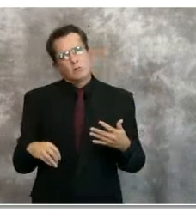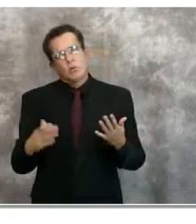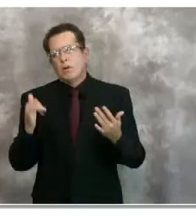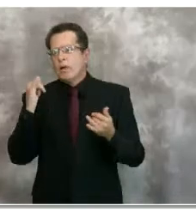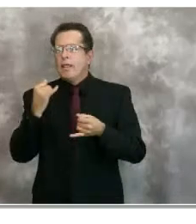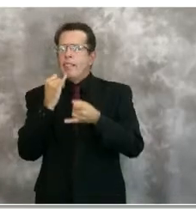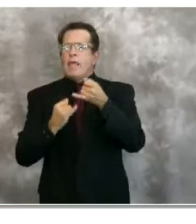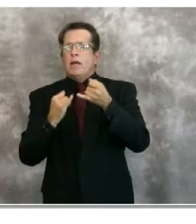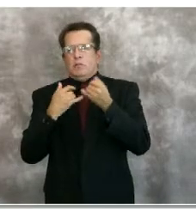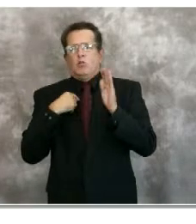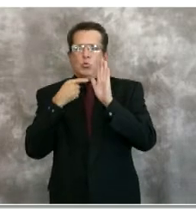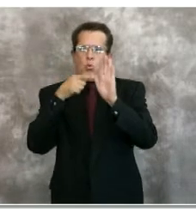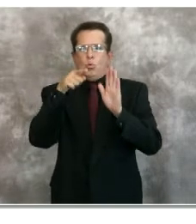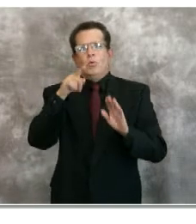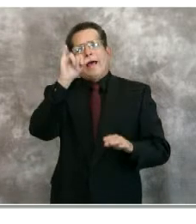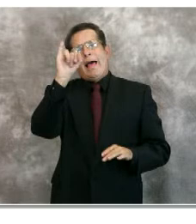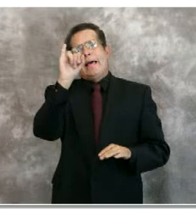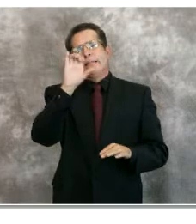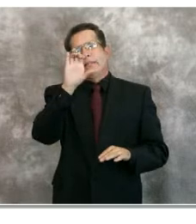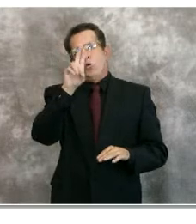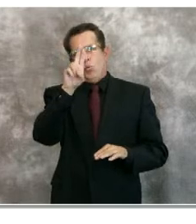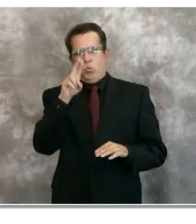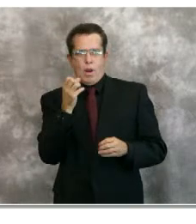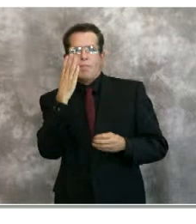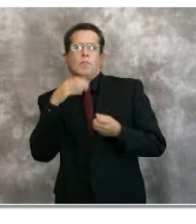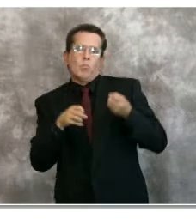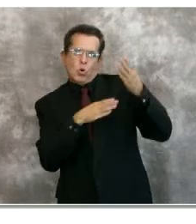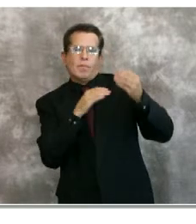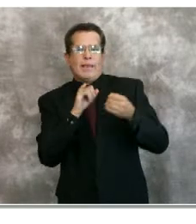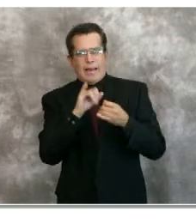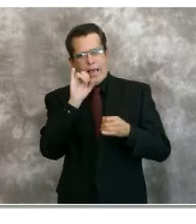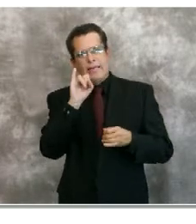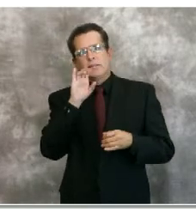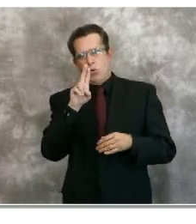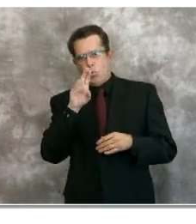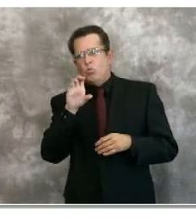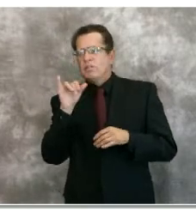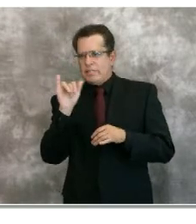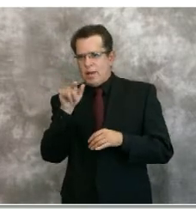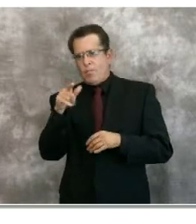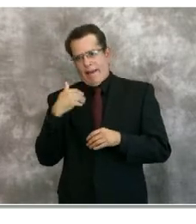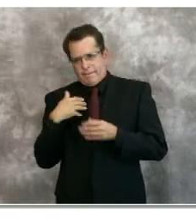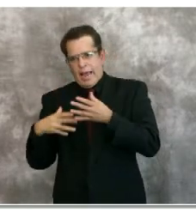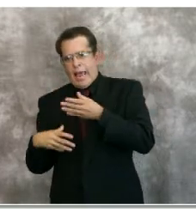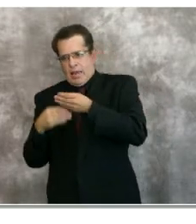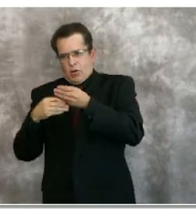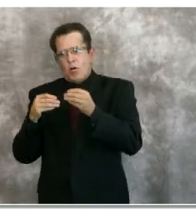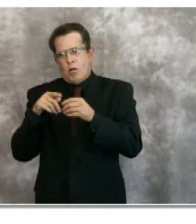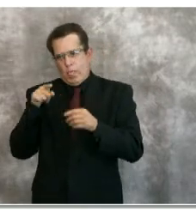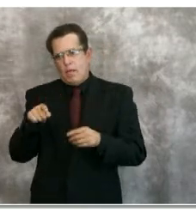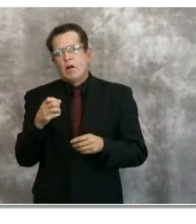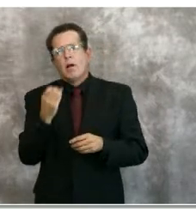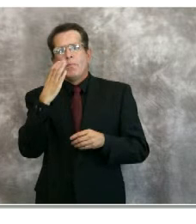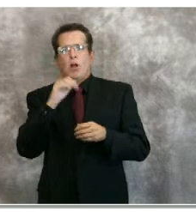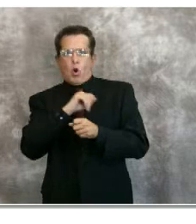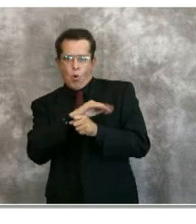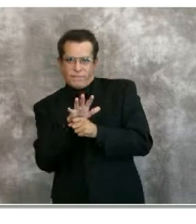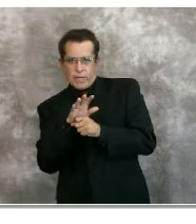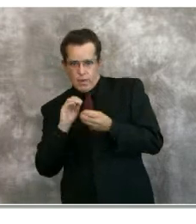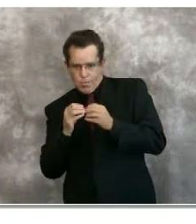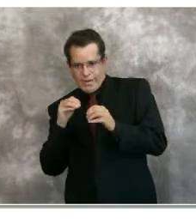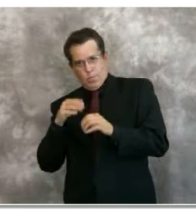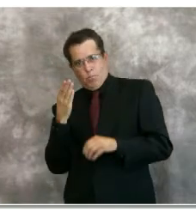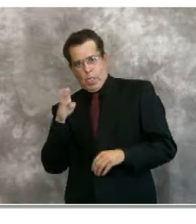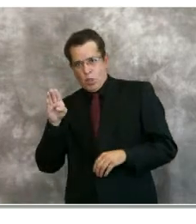ICU utilization, and again, these have the same qualifiers on the asterisk that you see right there. On the COVID numbers in blue,